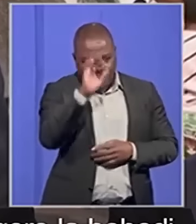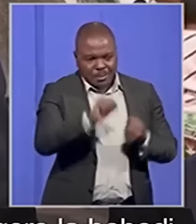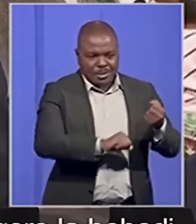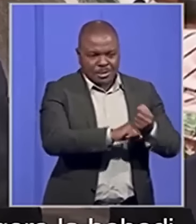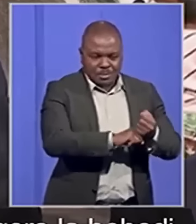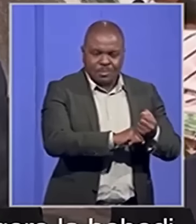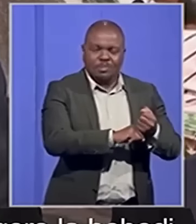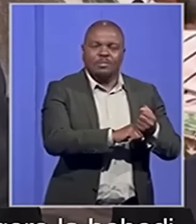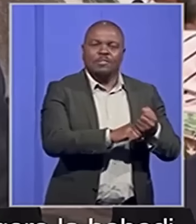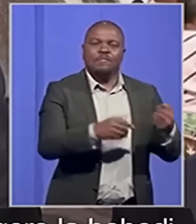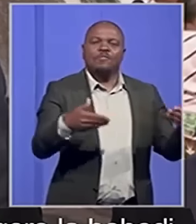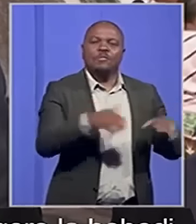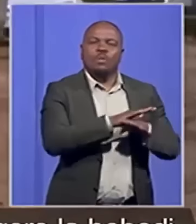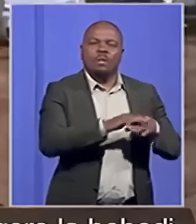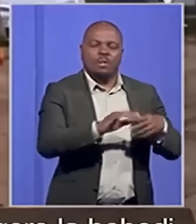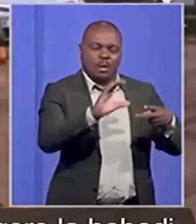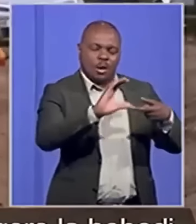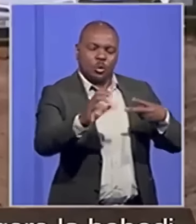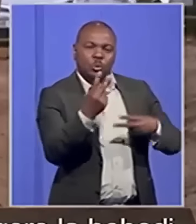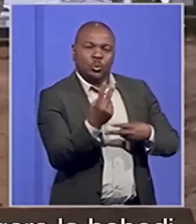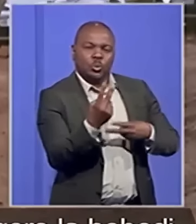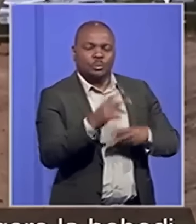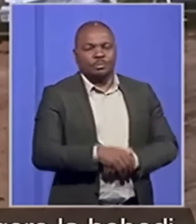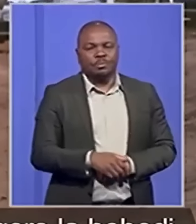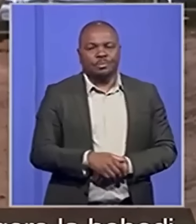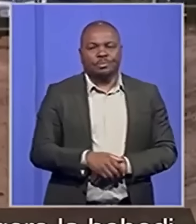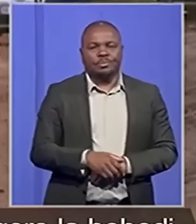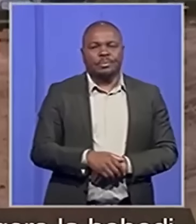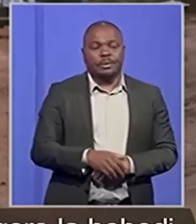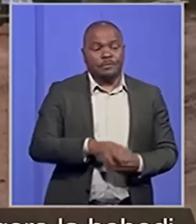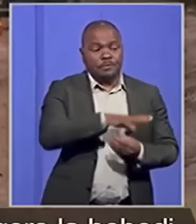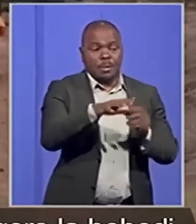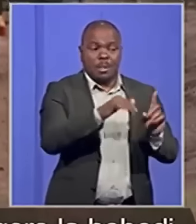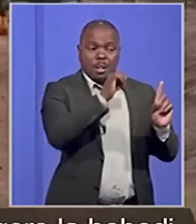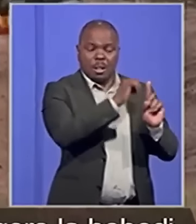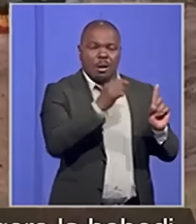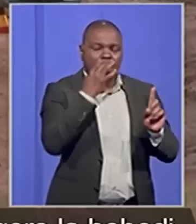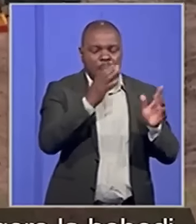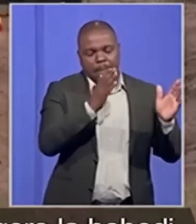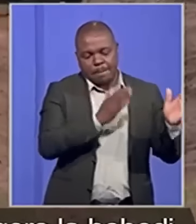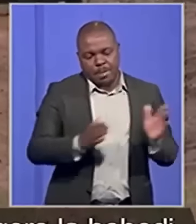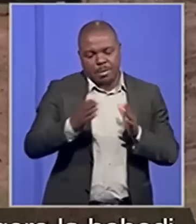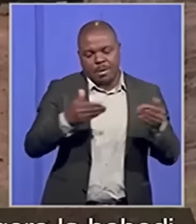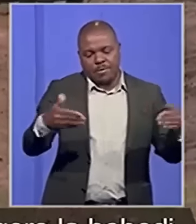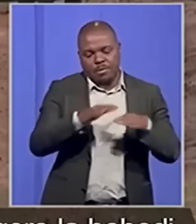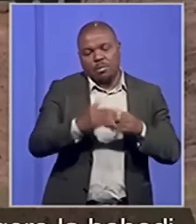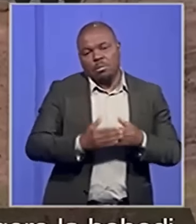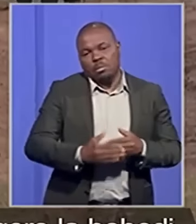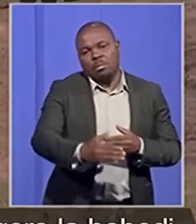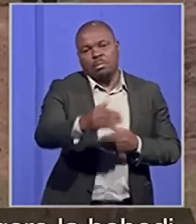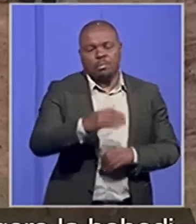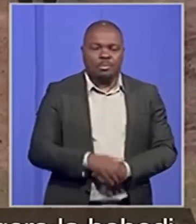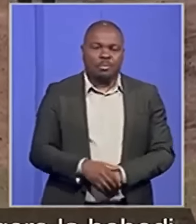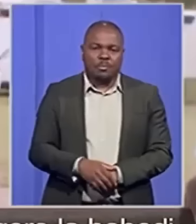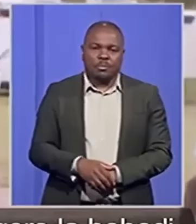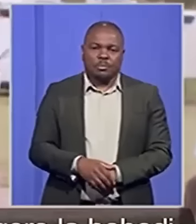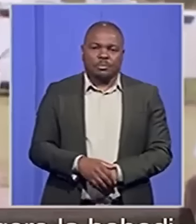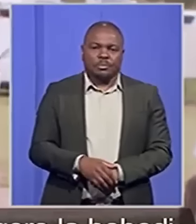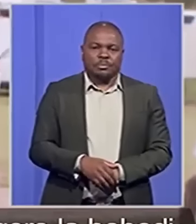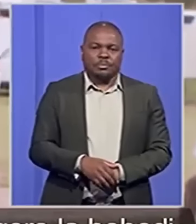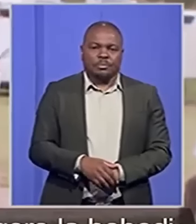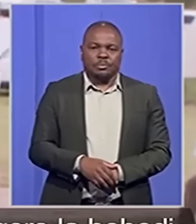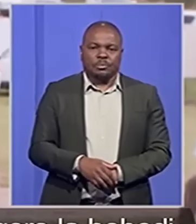category 2 state funeral. Balapa la Mthethwa ba re ba gare ka dithulaganyo tša poloko. Usuku lwangesonto